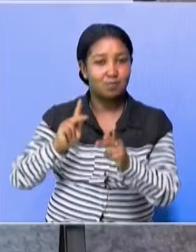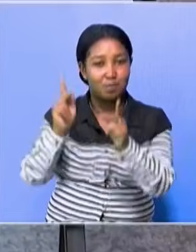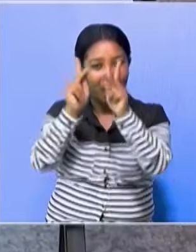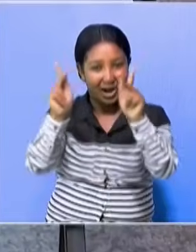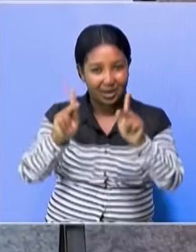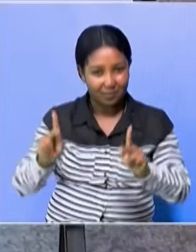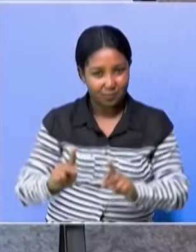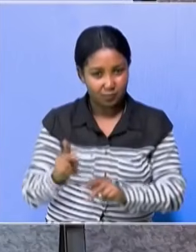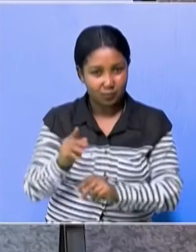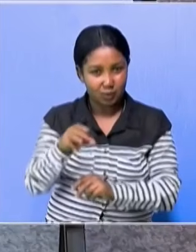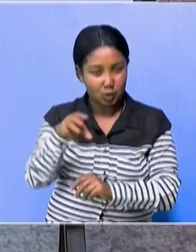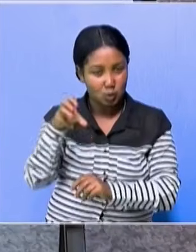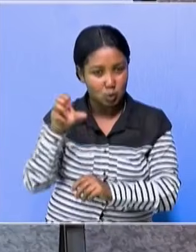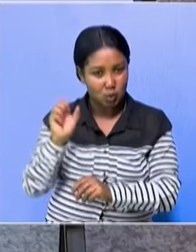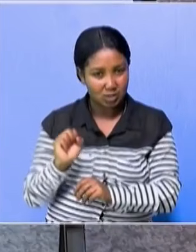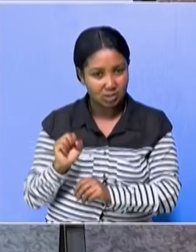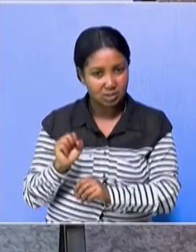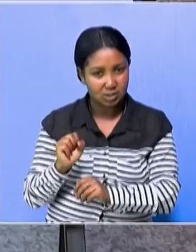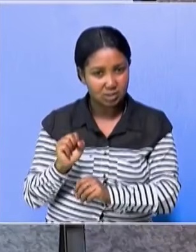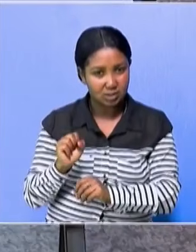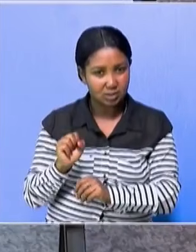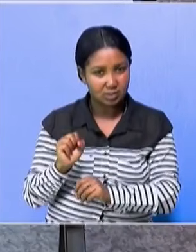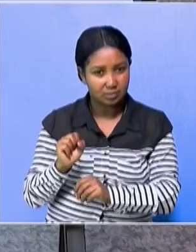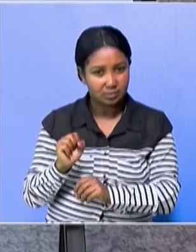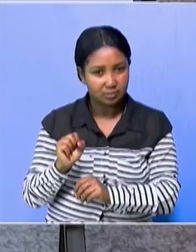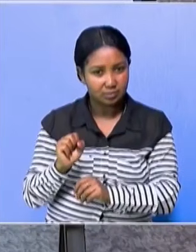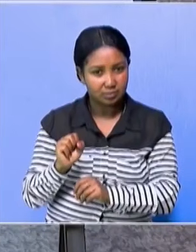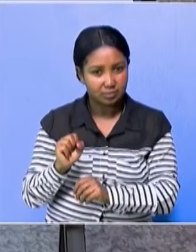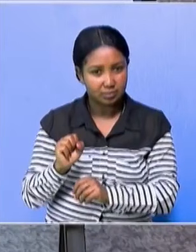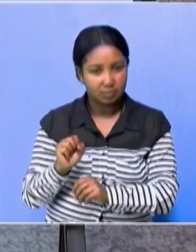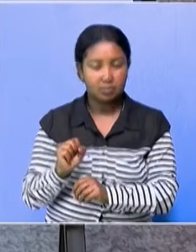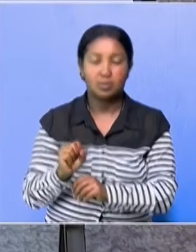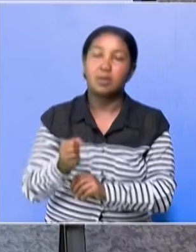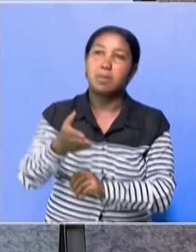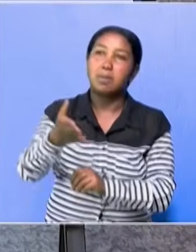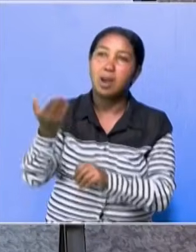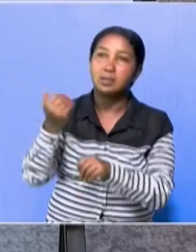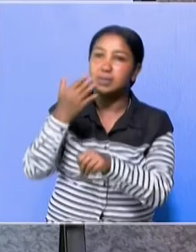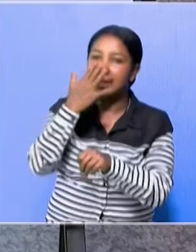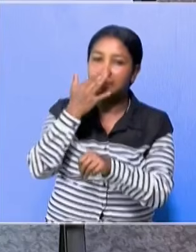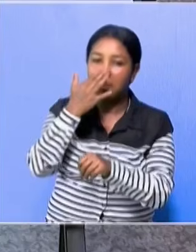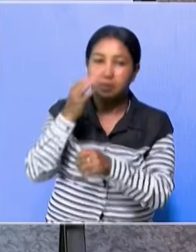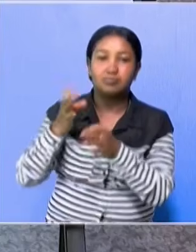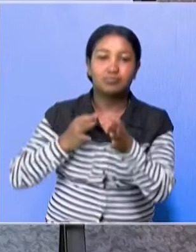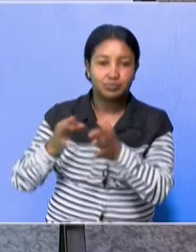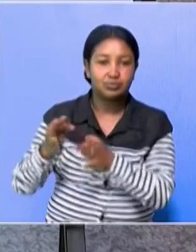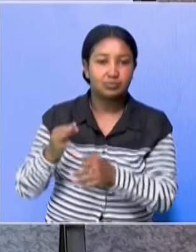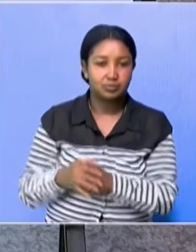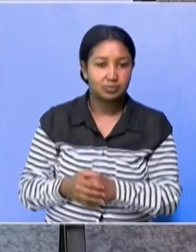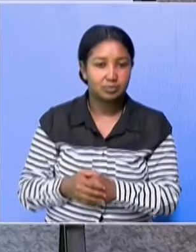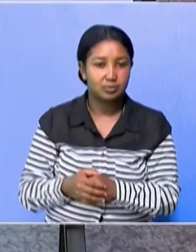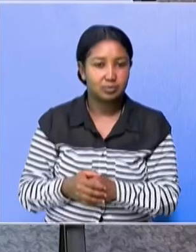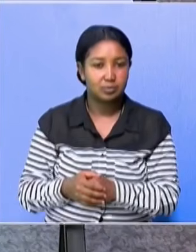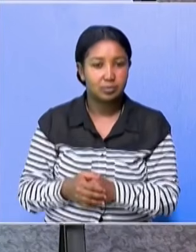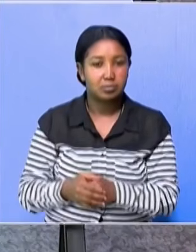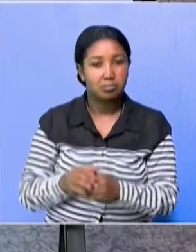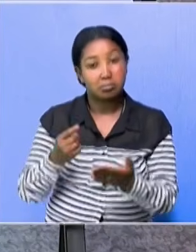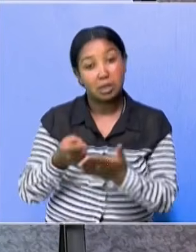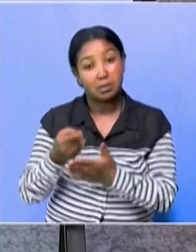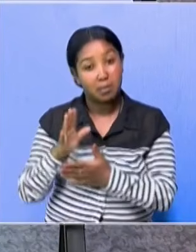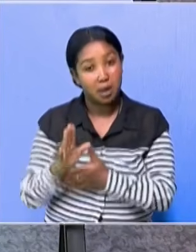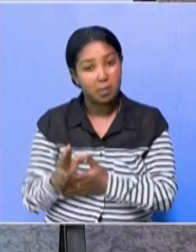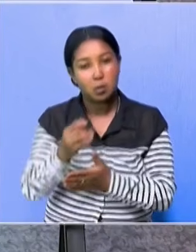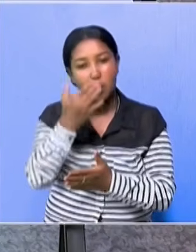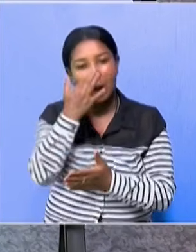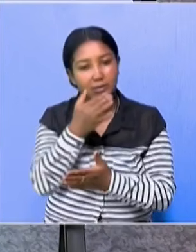is, the last actions or the last experiences that you did in the previous time. It may be